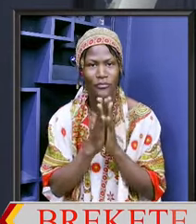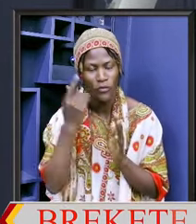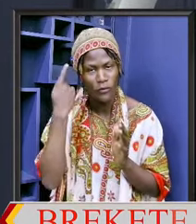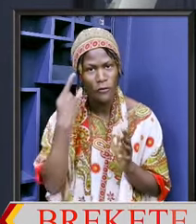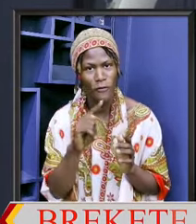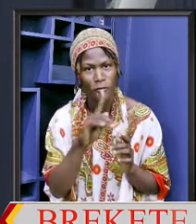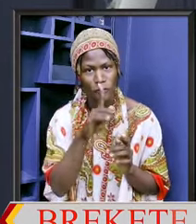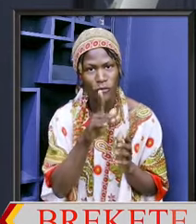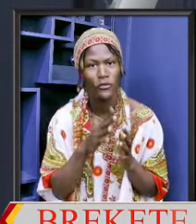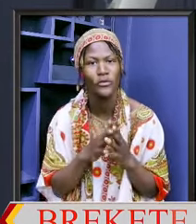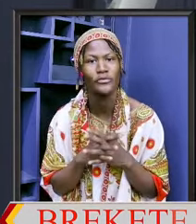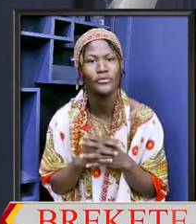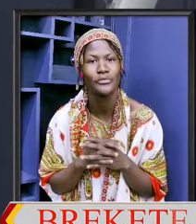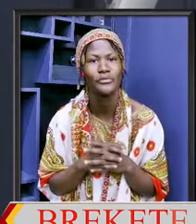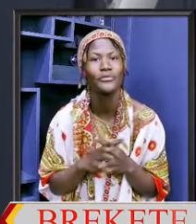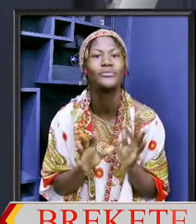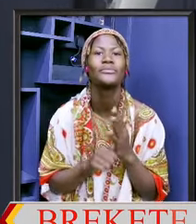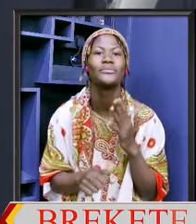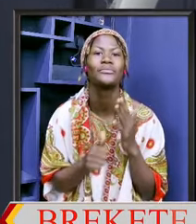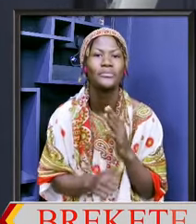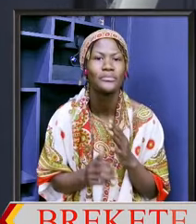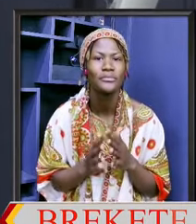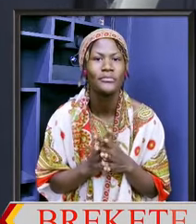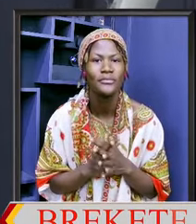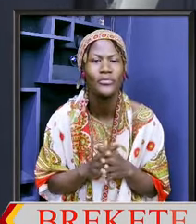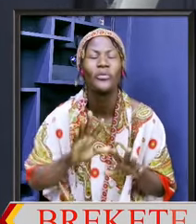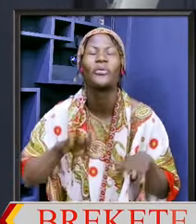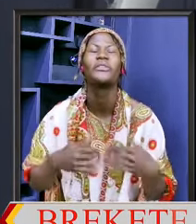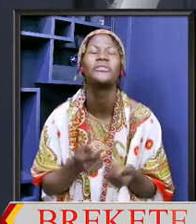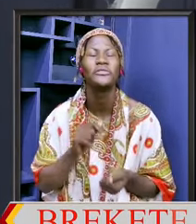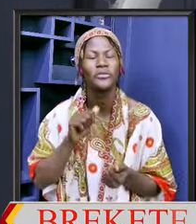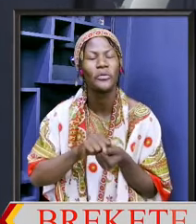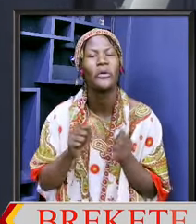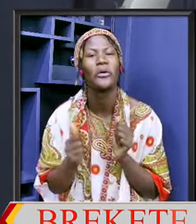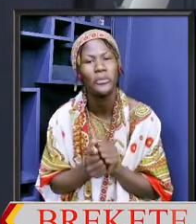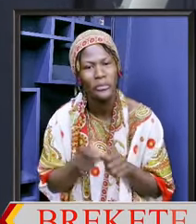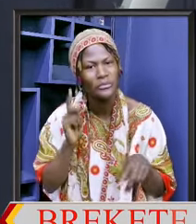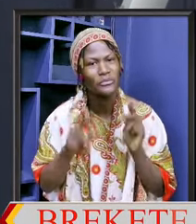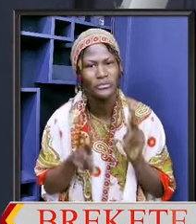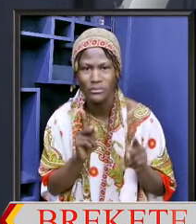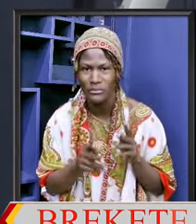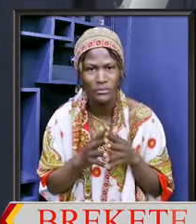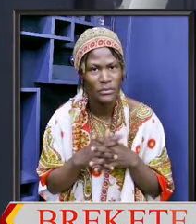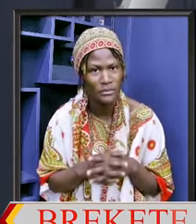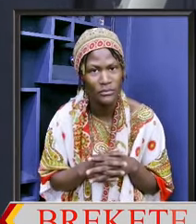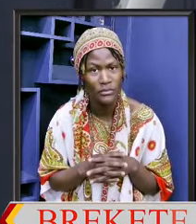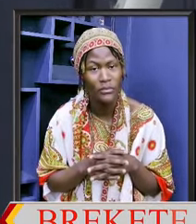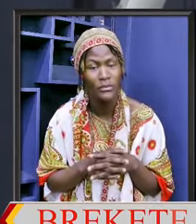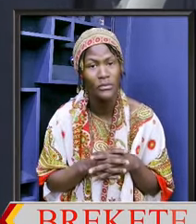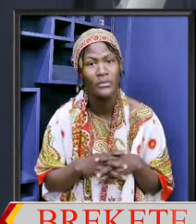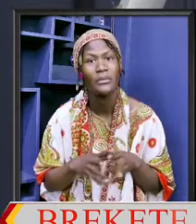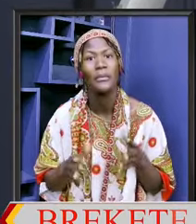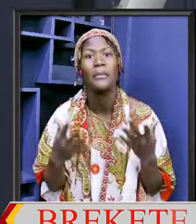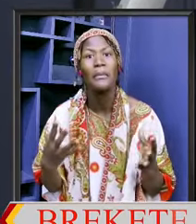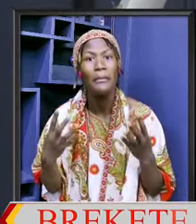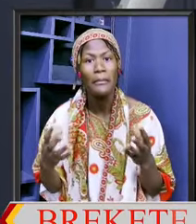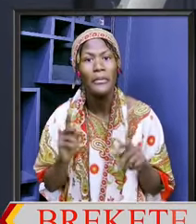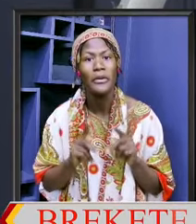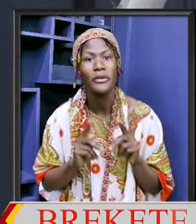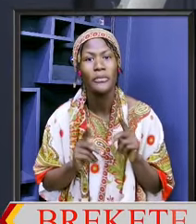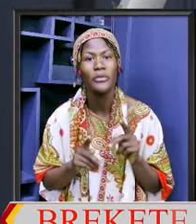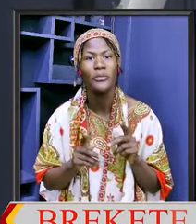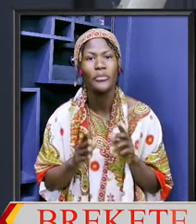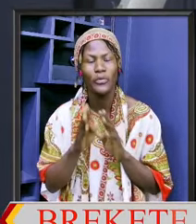Waiting, they worry some people now. Is your pastor God? Some people believe their pastors more than they believe